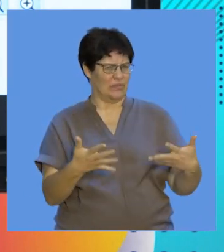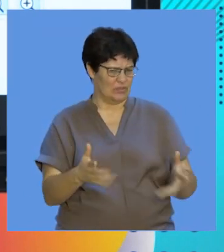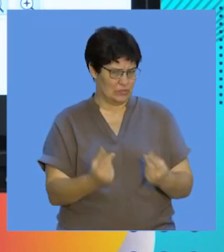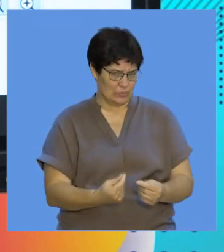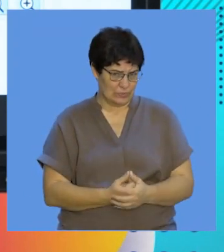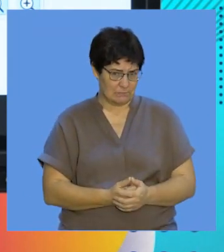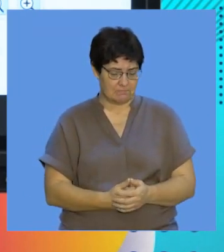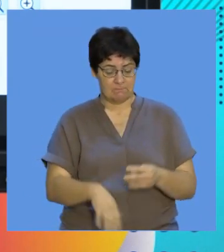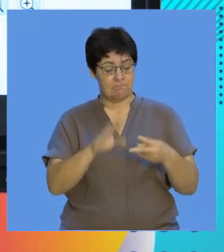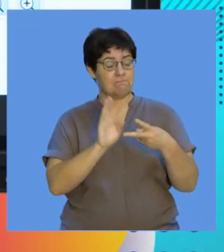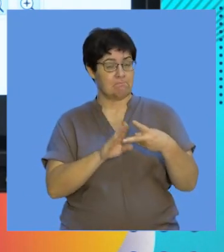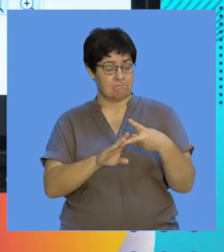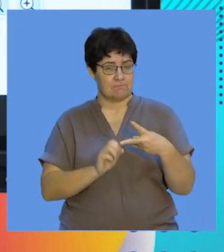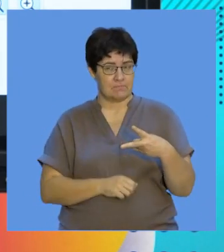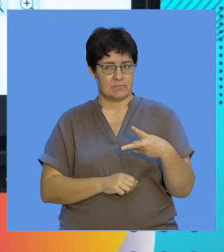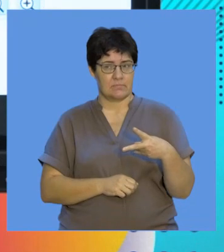Two,